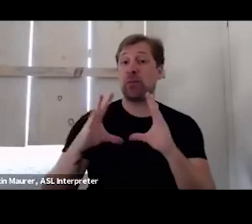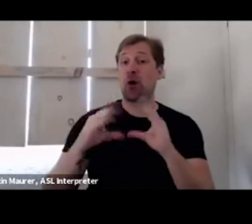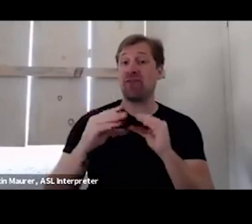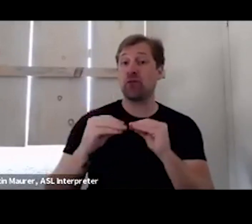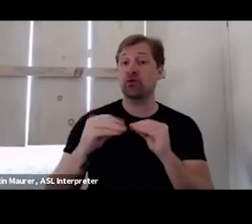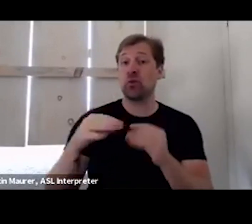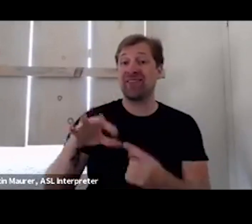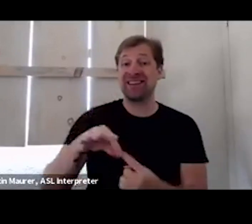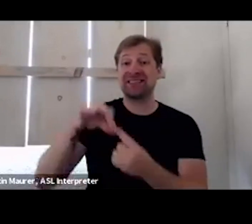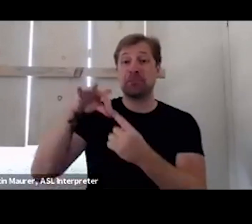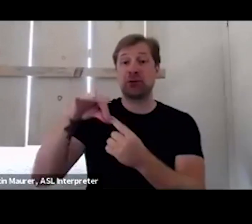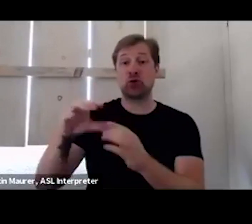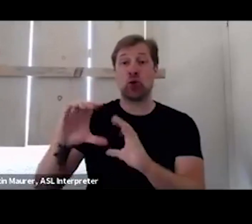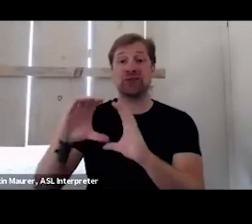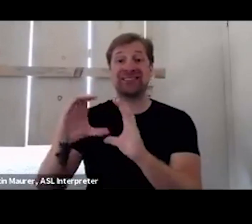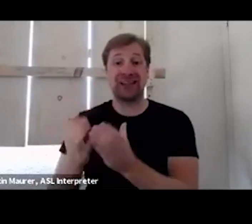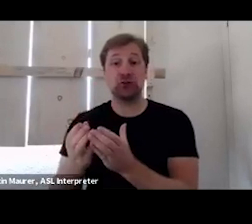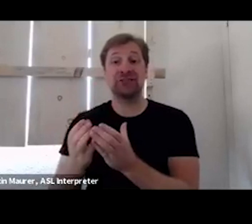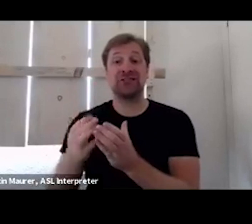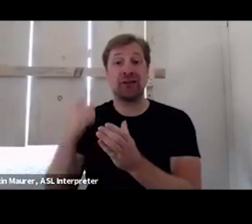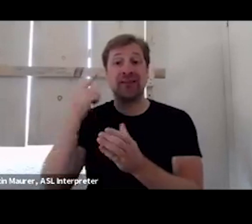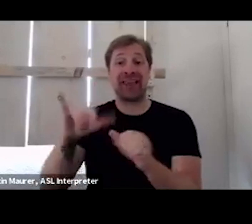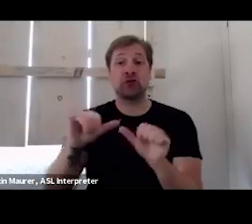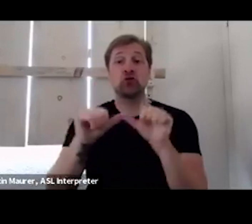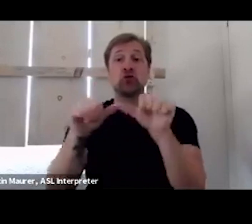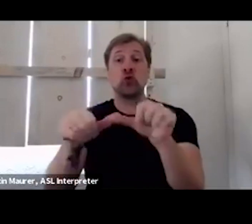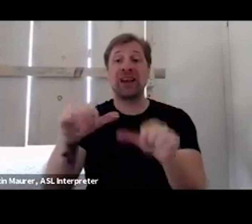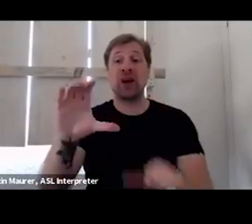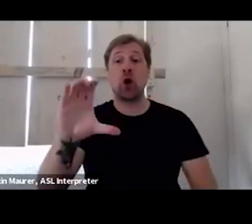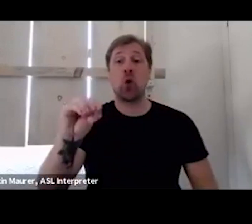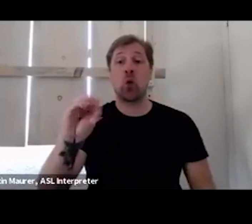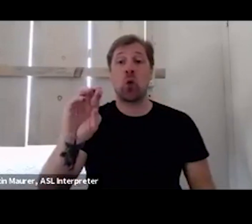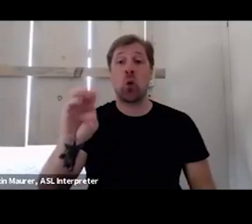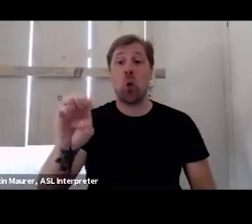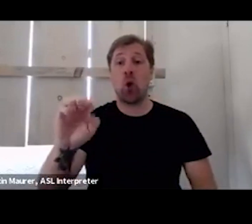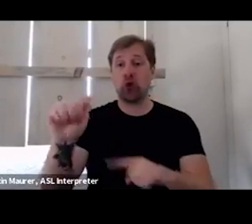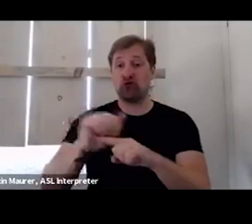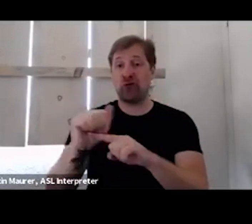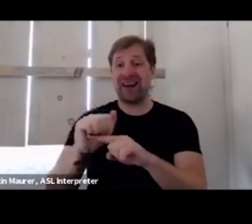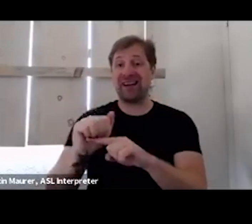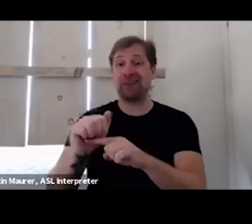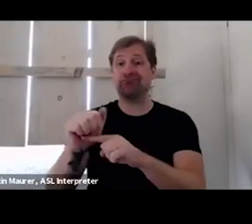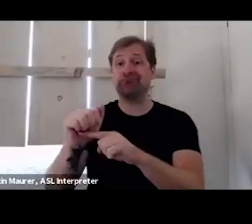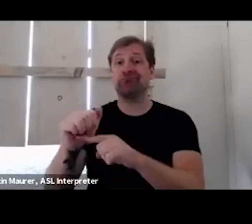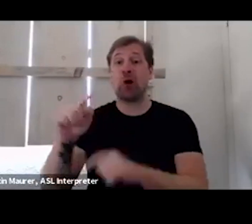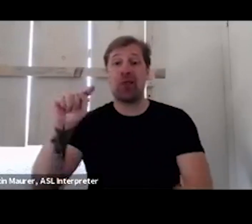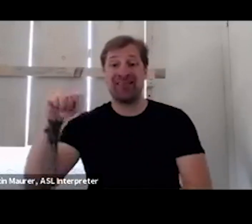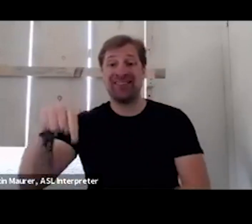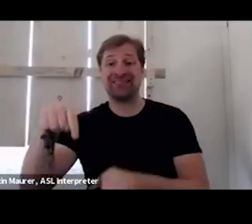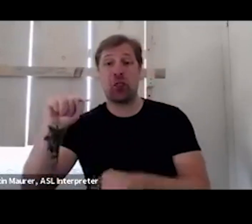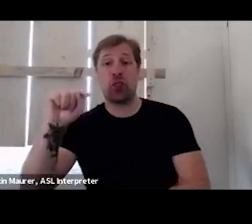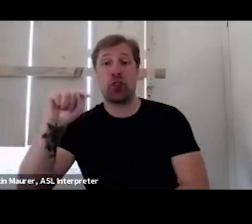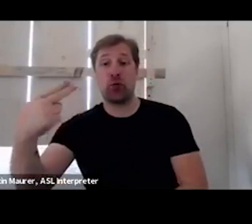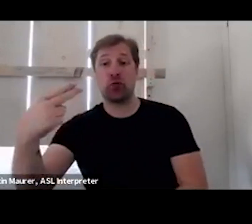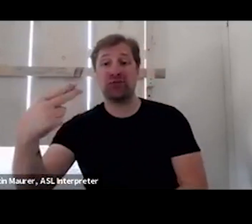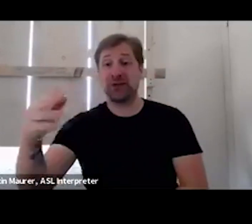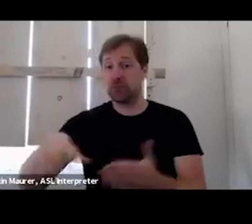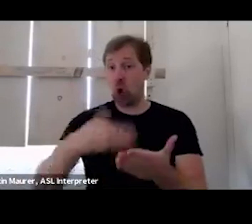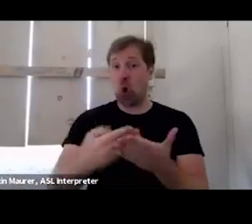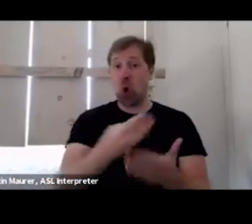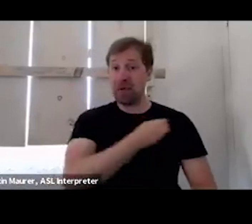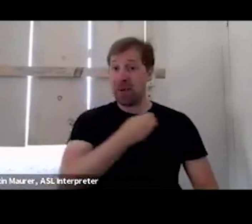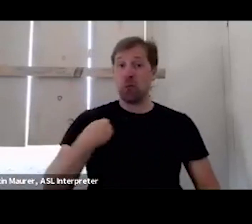sessions during core training on Thursday. All members are welcome to attend the